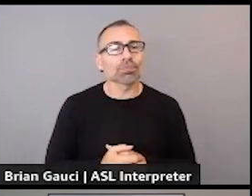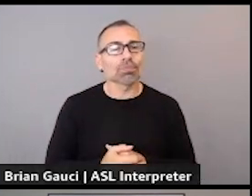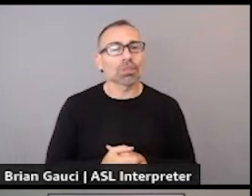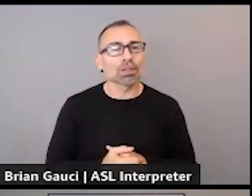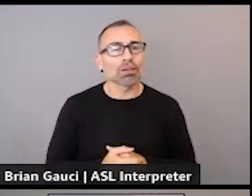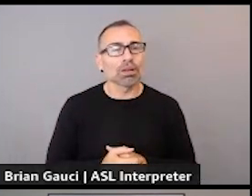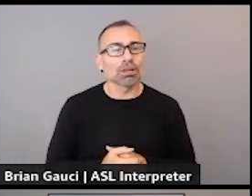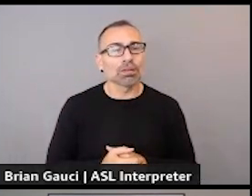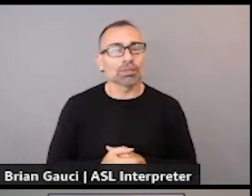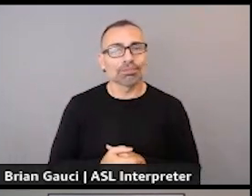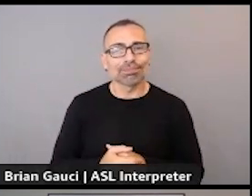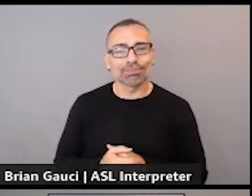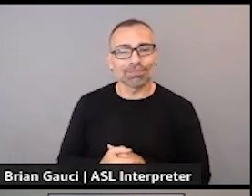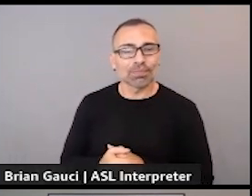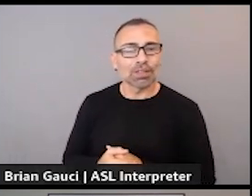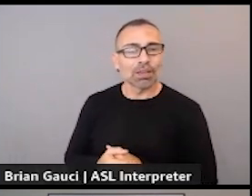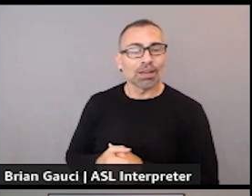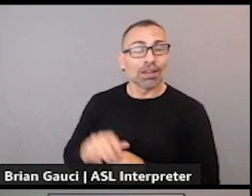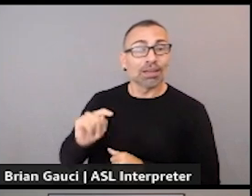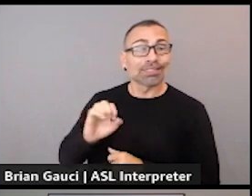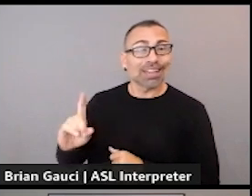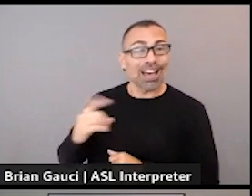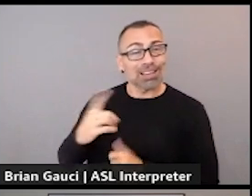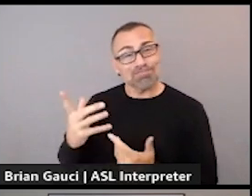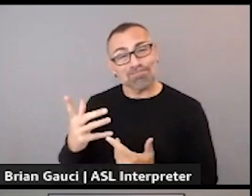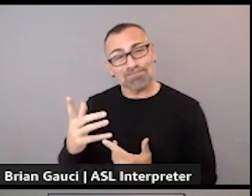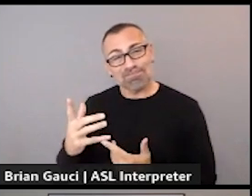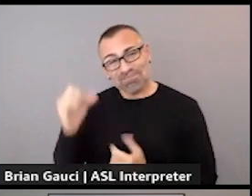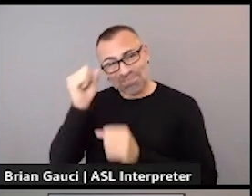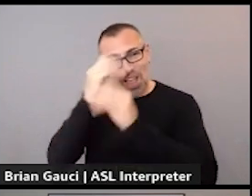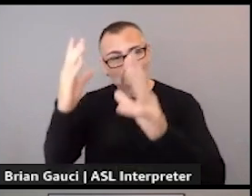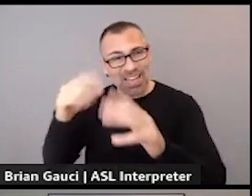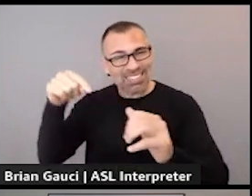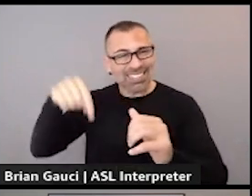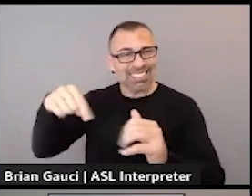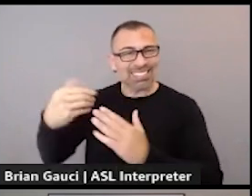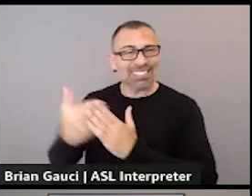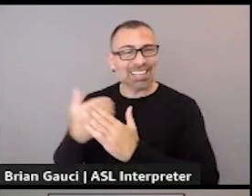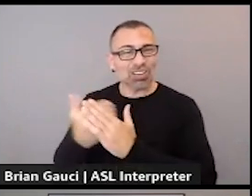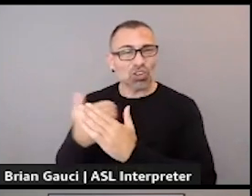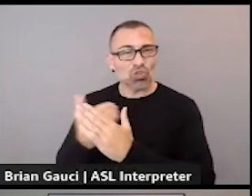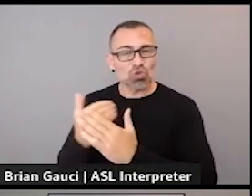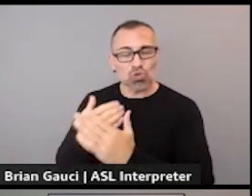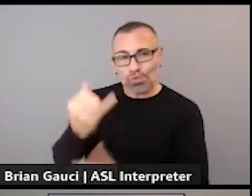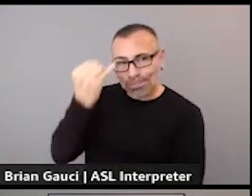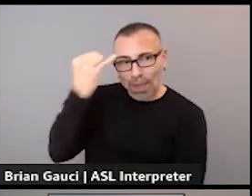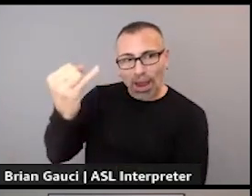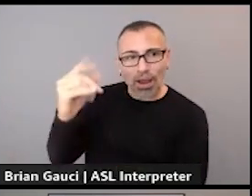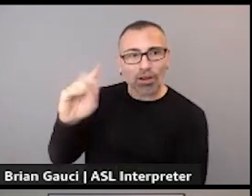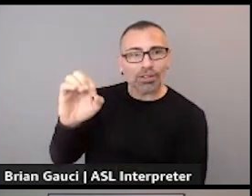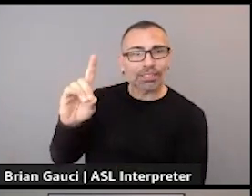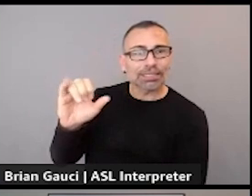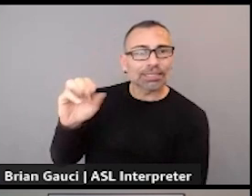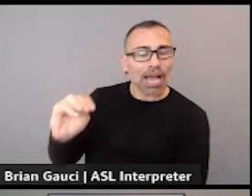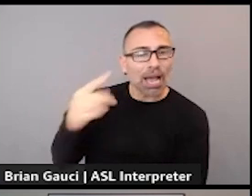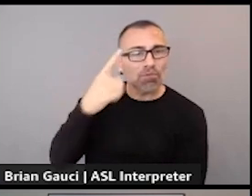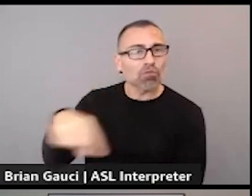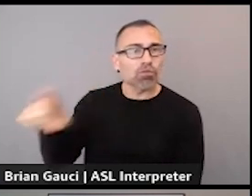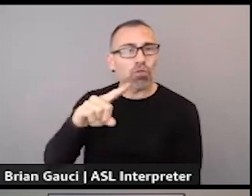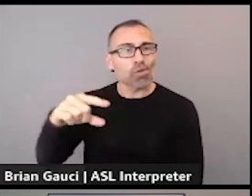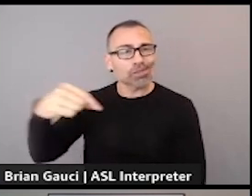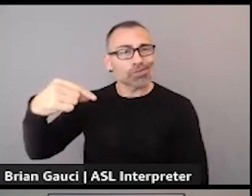some of the usability things that we've made available. So right on the console home, simply logging into AWS, I can either type